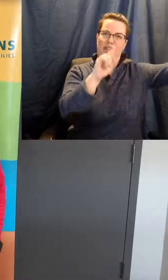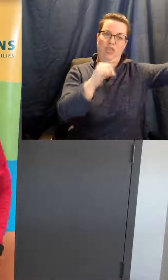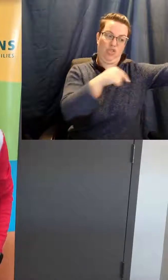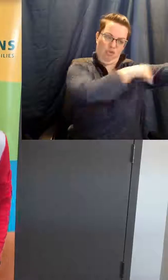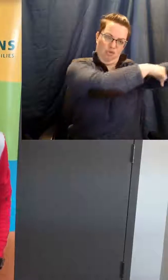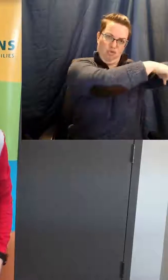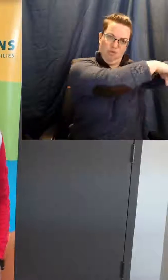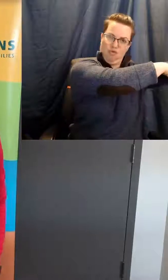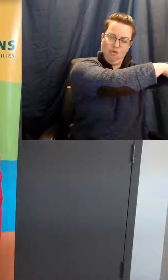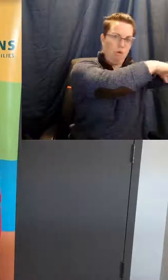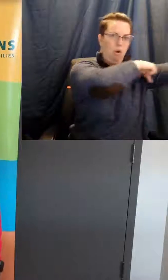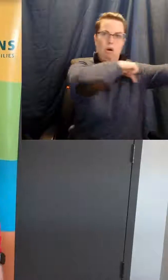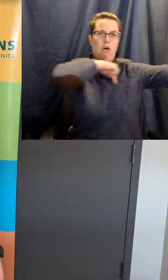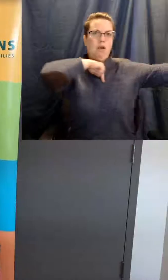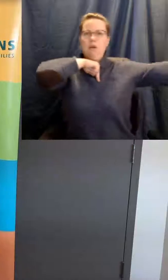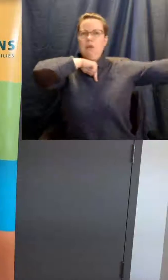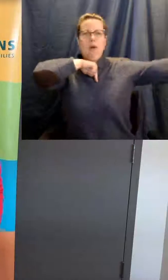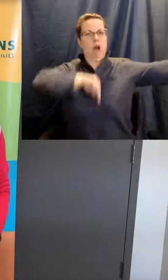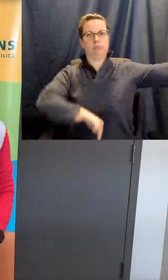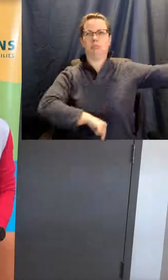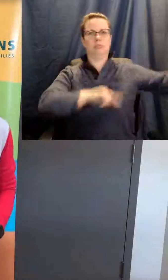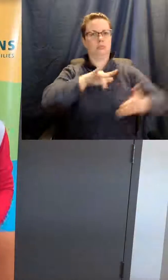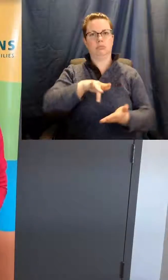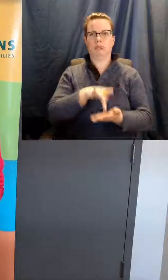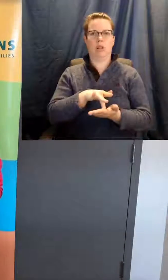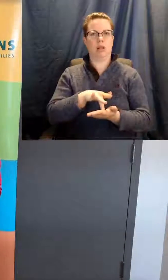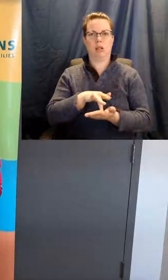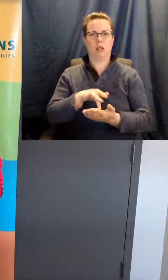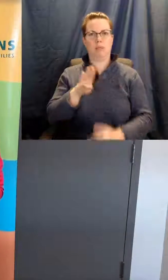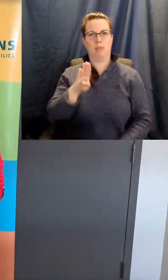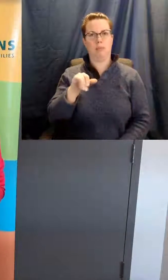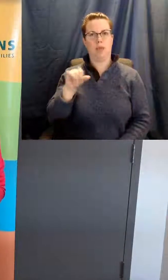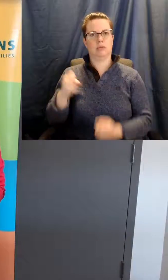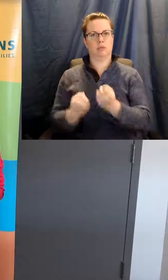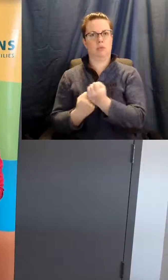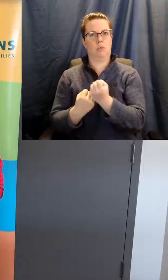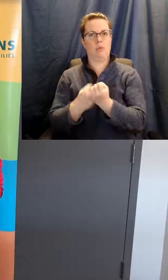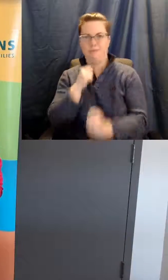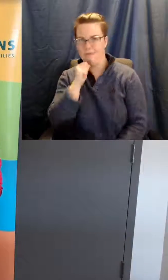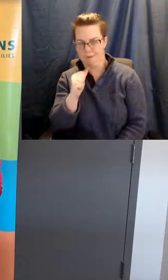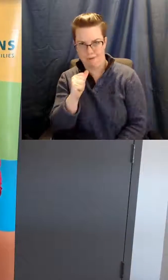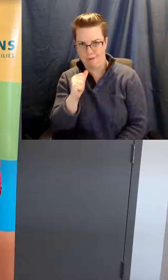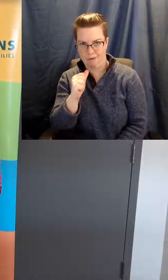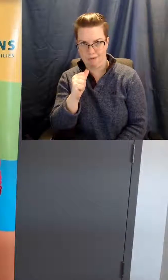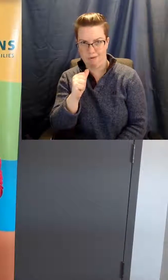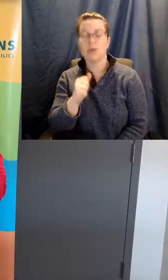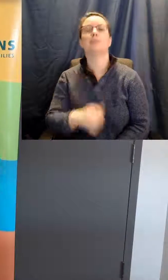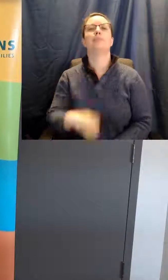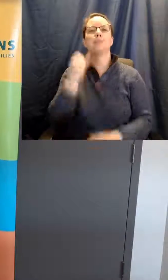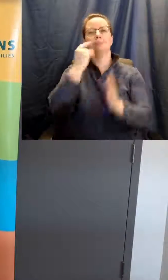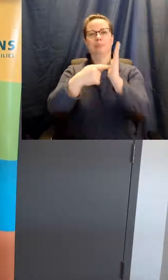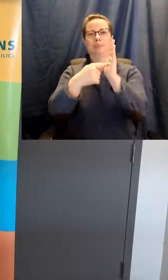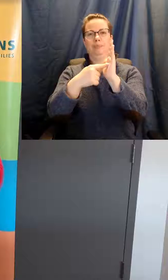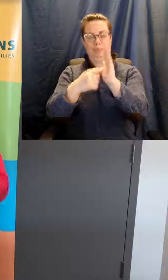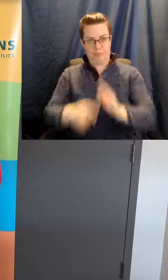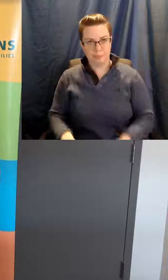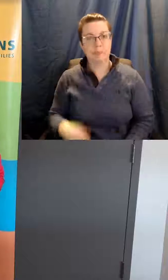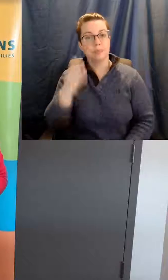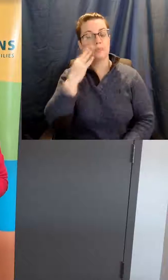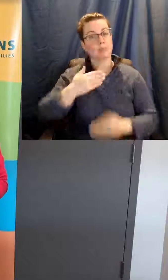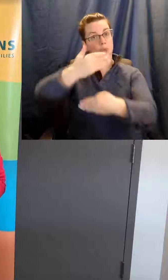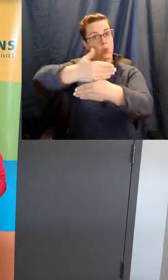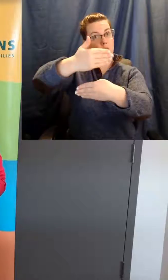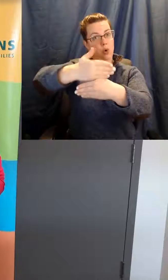So we can think about that in some more real life examples. There's a window washer doing this many, many hours a day, right? His shoulder might get